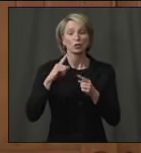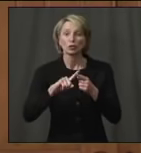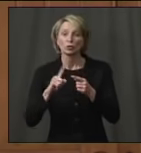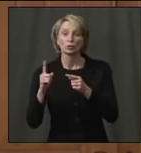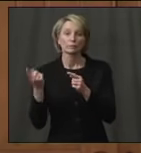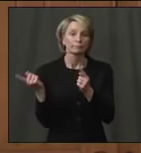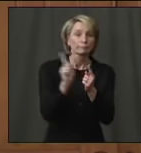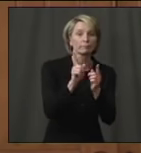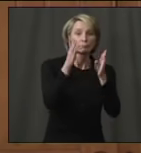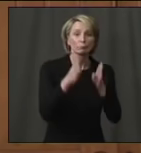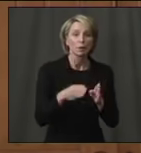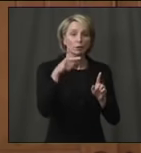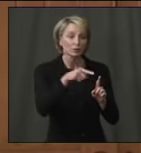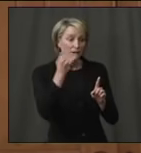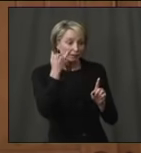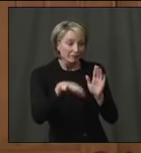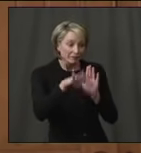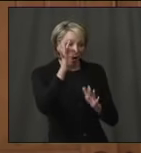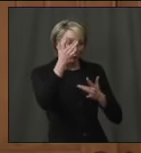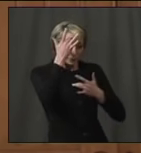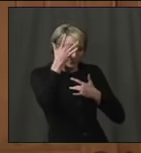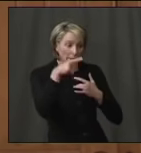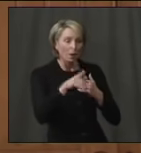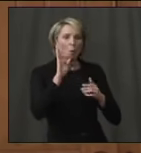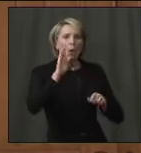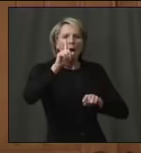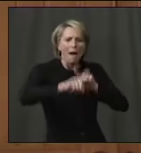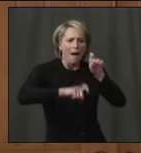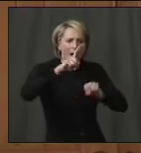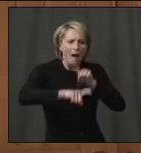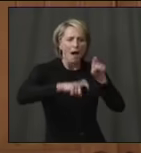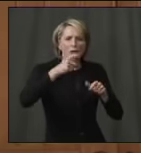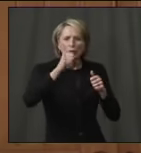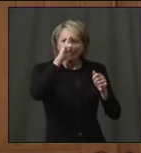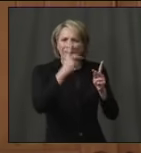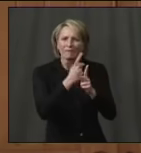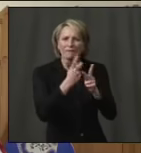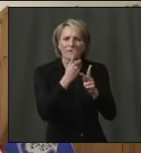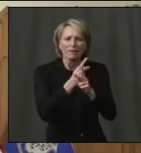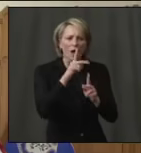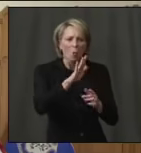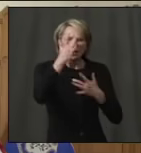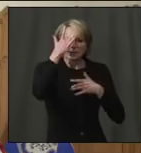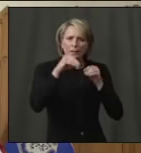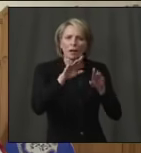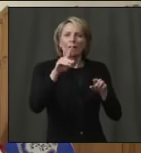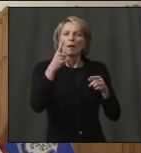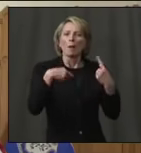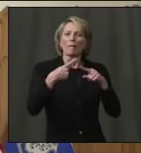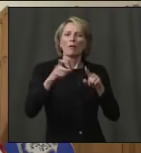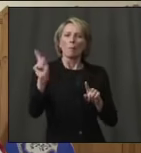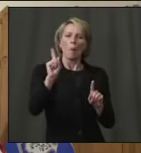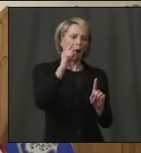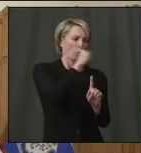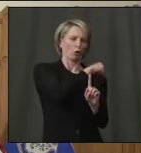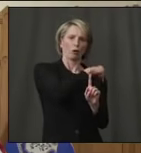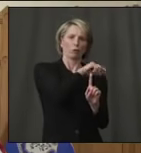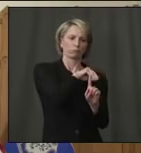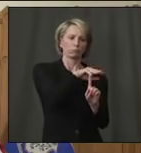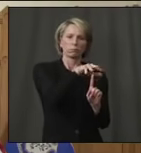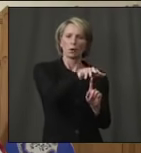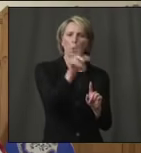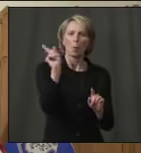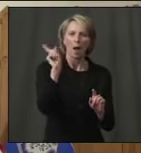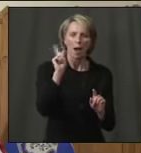great resources. And then if we still need more, we can reevaluate at that time. And will the nursing home data be coming out